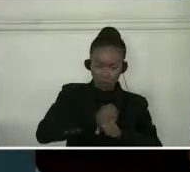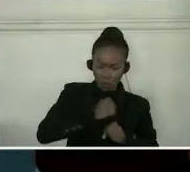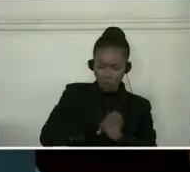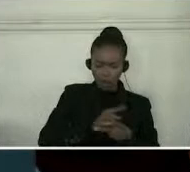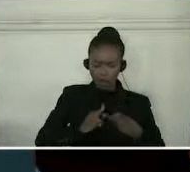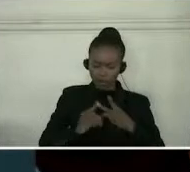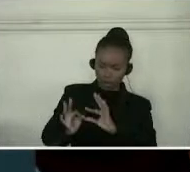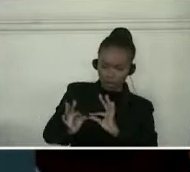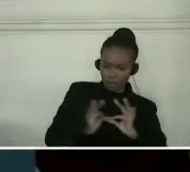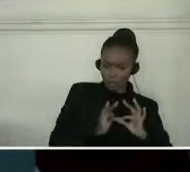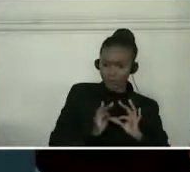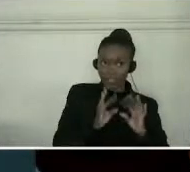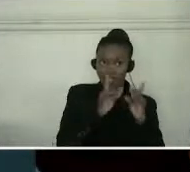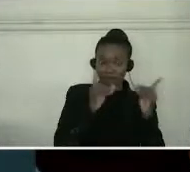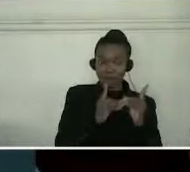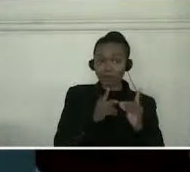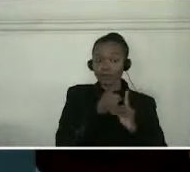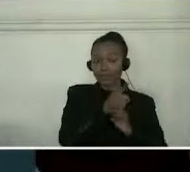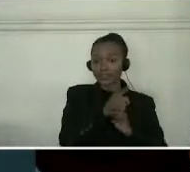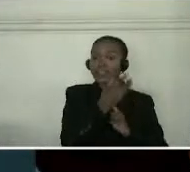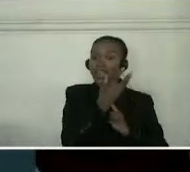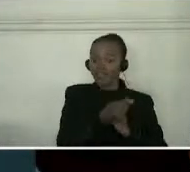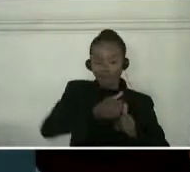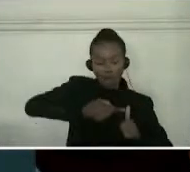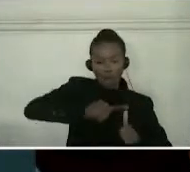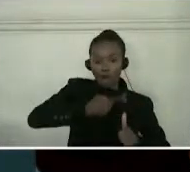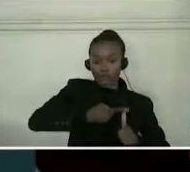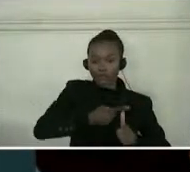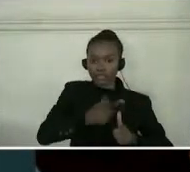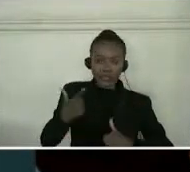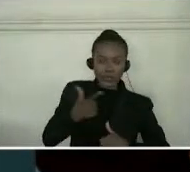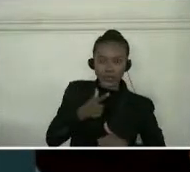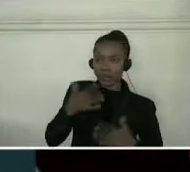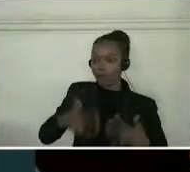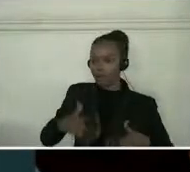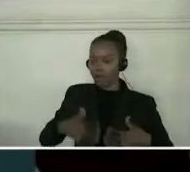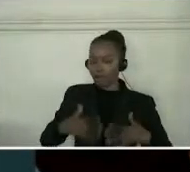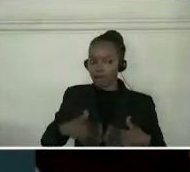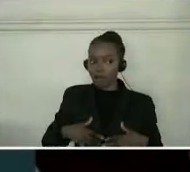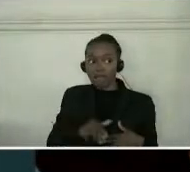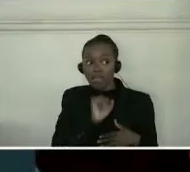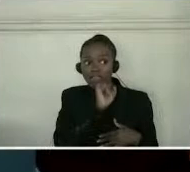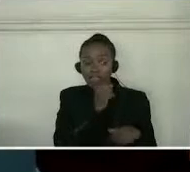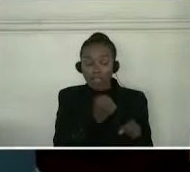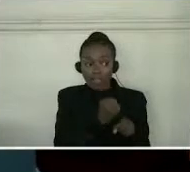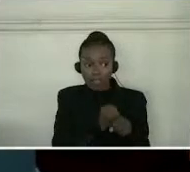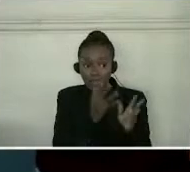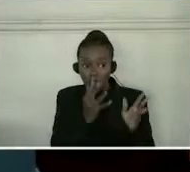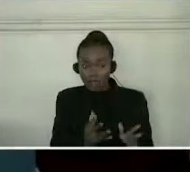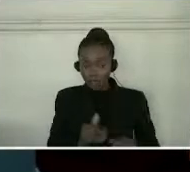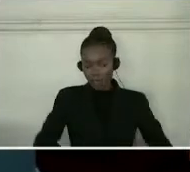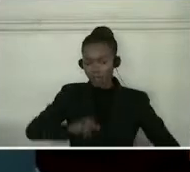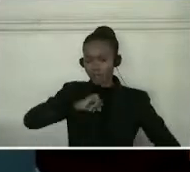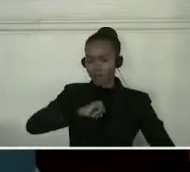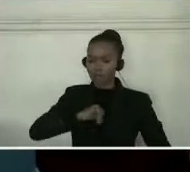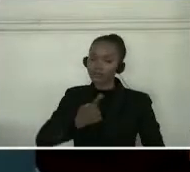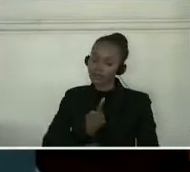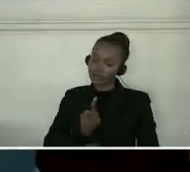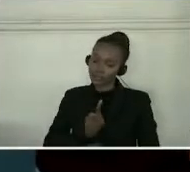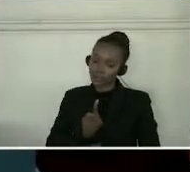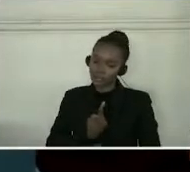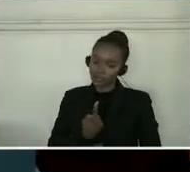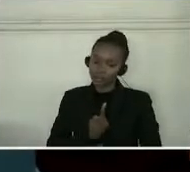department that actually receive clean audits these officials should be proud of themselves as when the merger takes